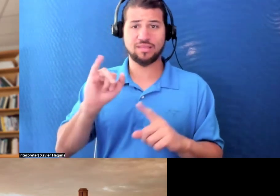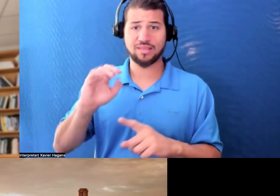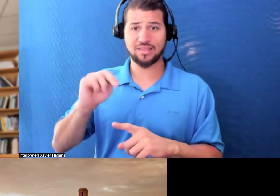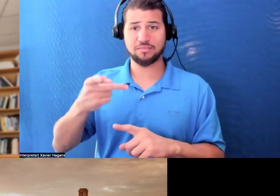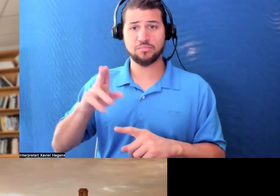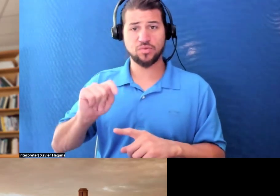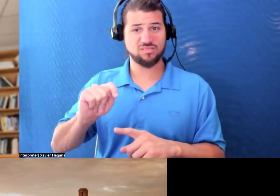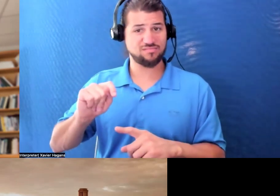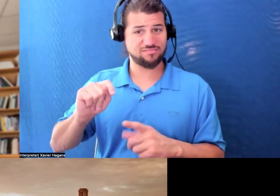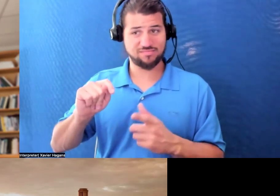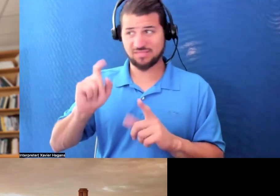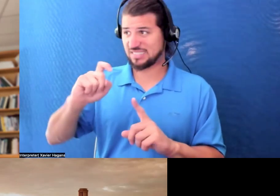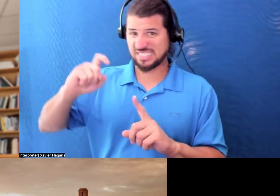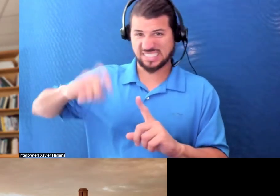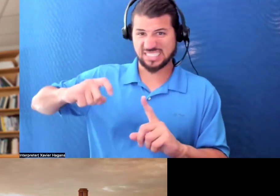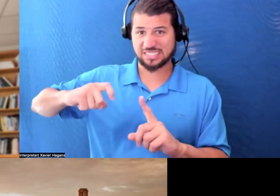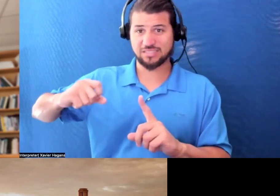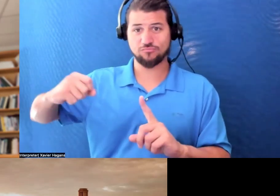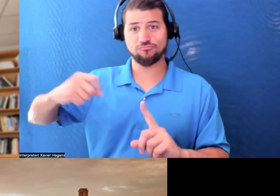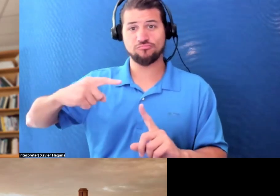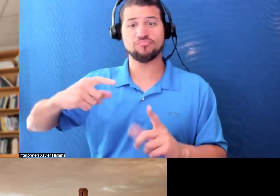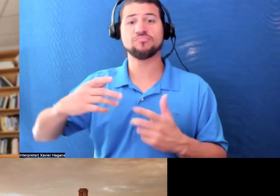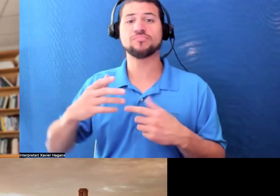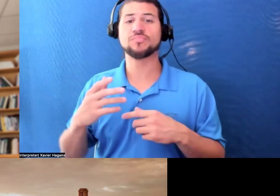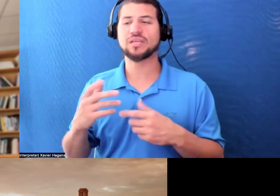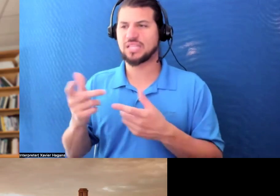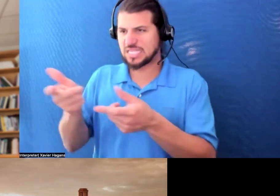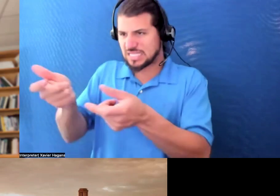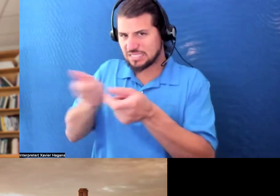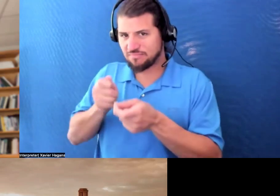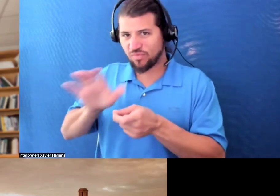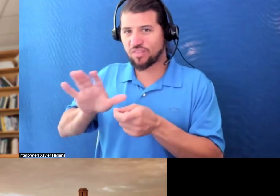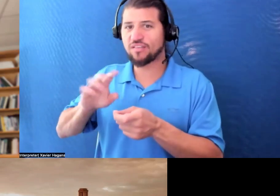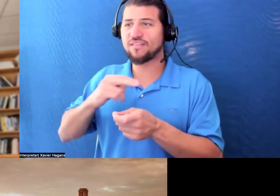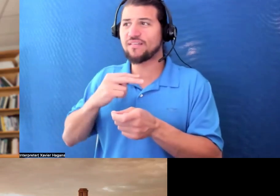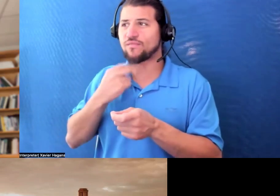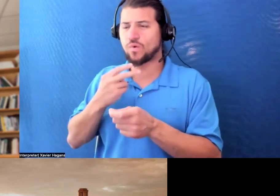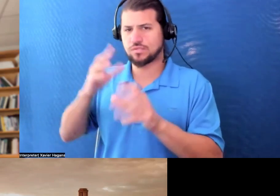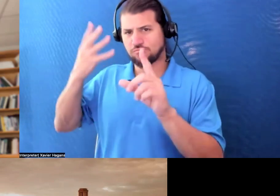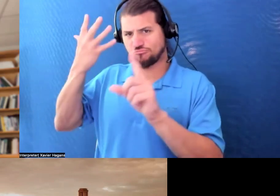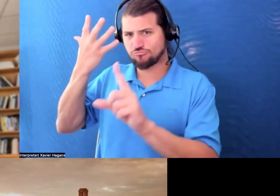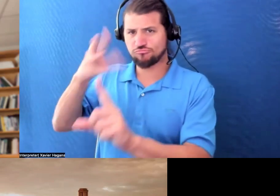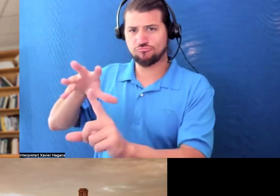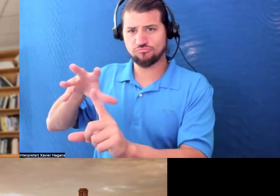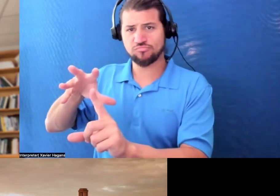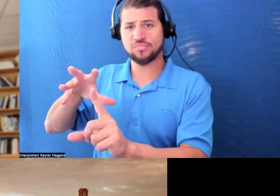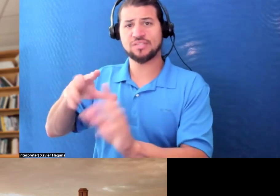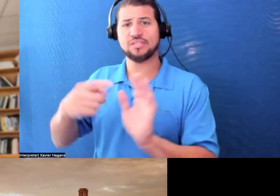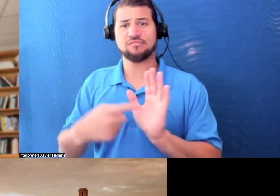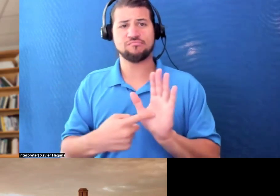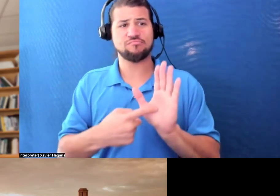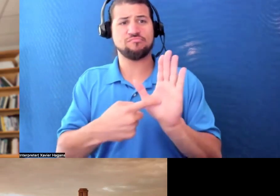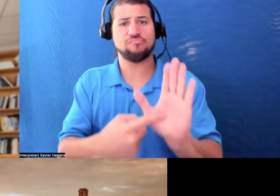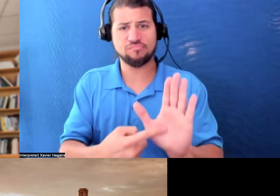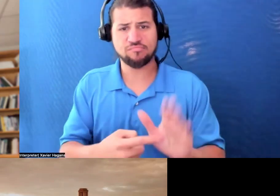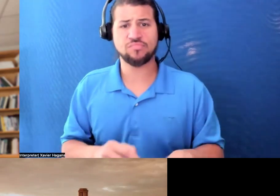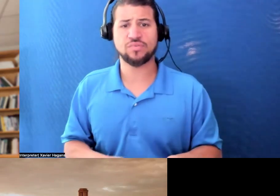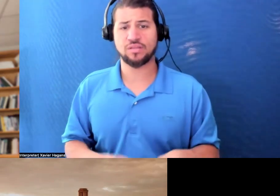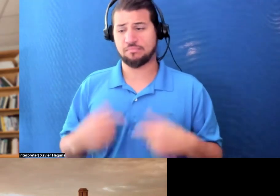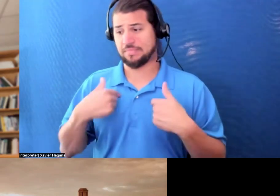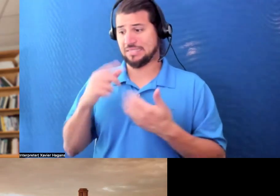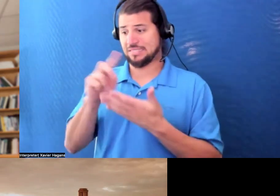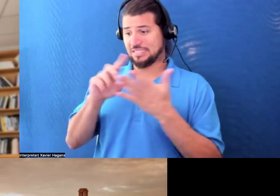needed, really, and bringing more of their voices into the centerfold. Meanwhile, me as a designer and researcher actually taking a Mhm.